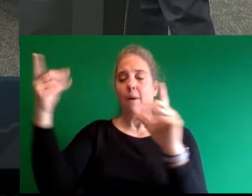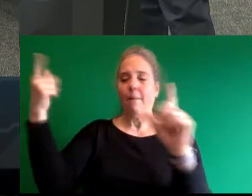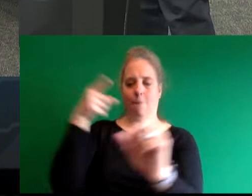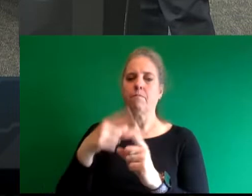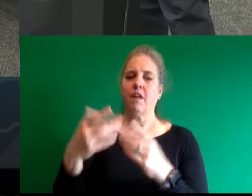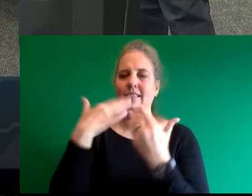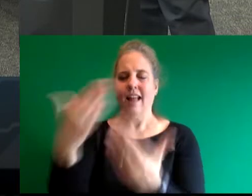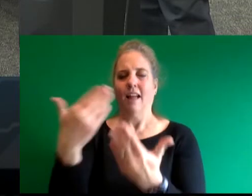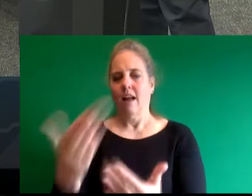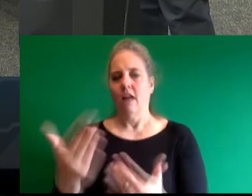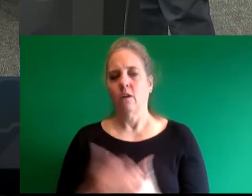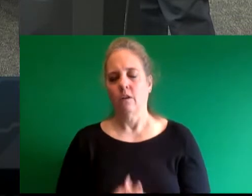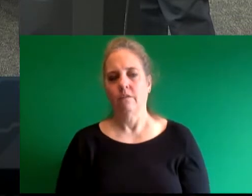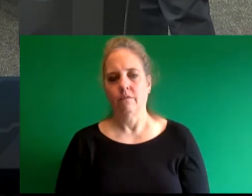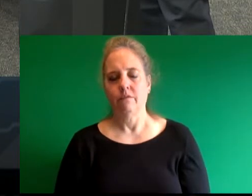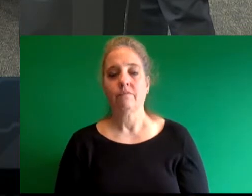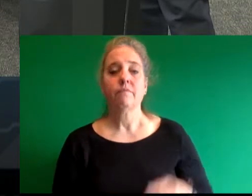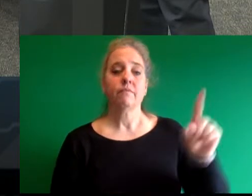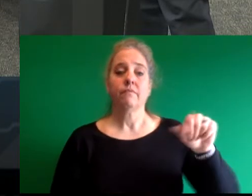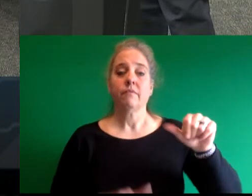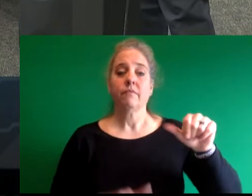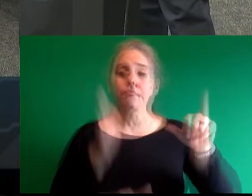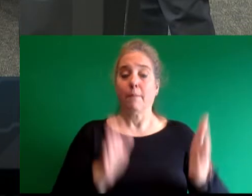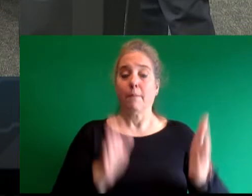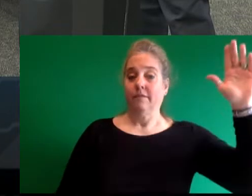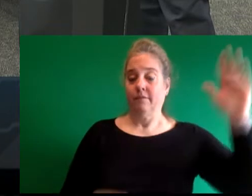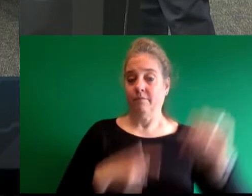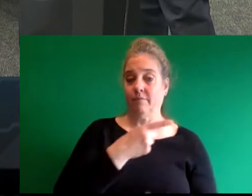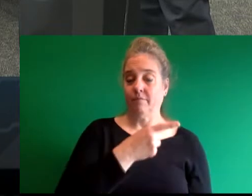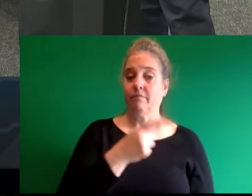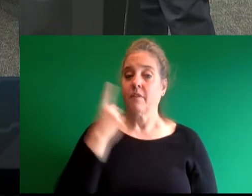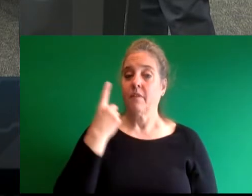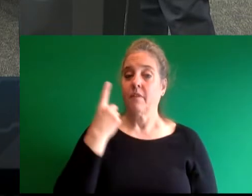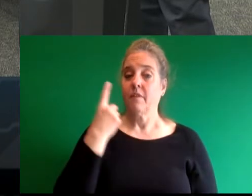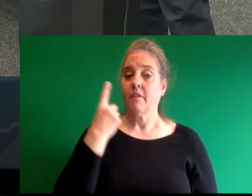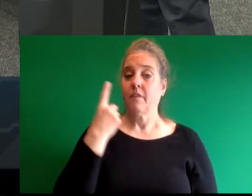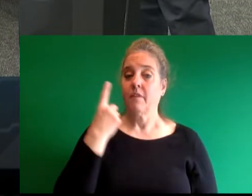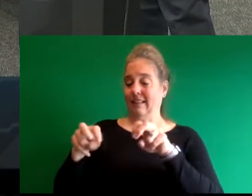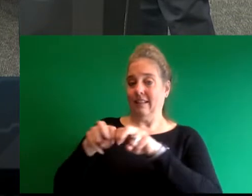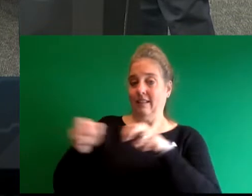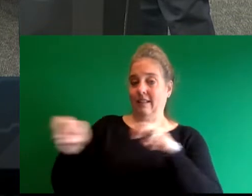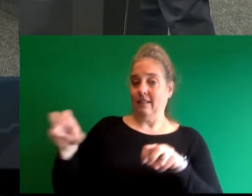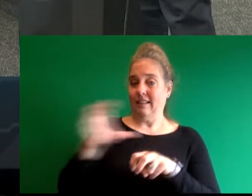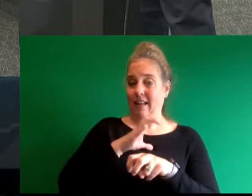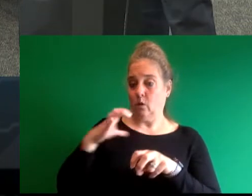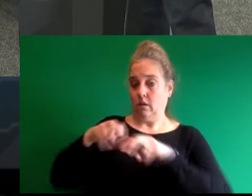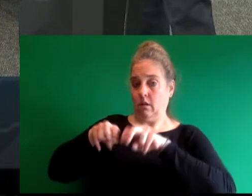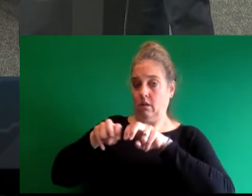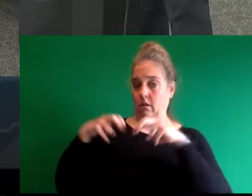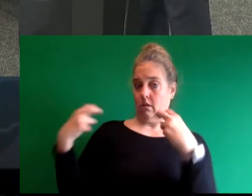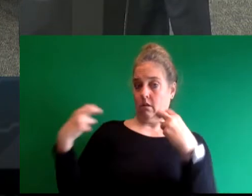for your service to the to El Paso County and the city of Colorado Springs. We truly appreciate it.